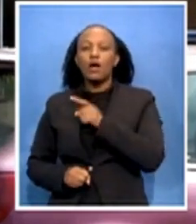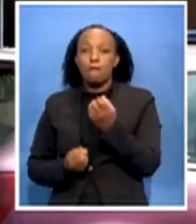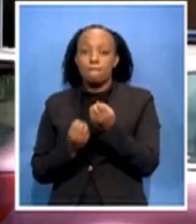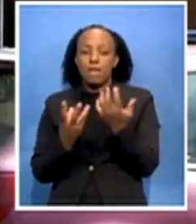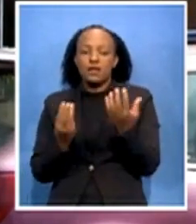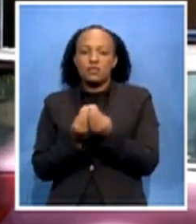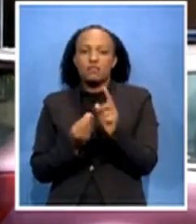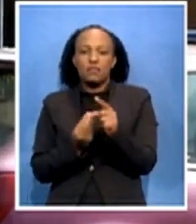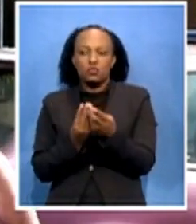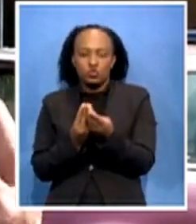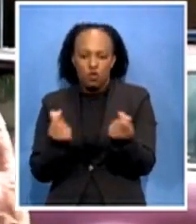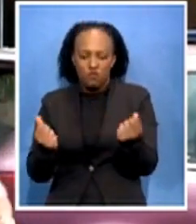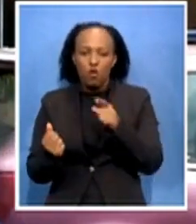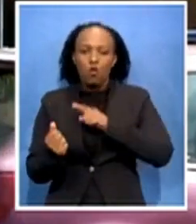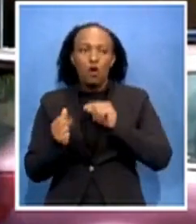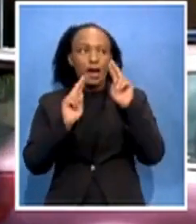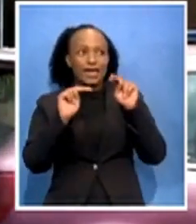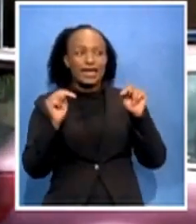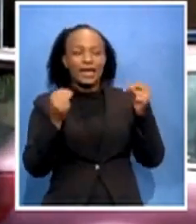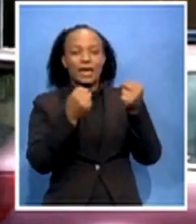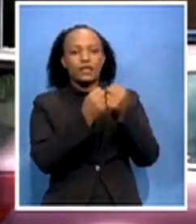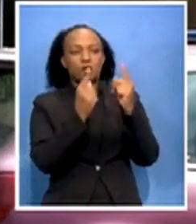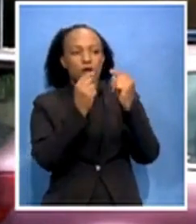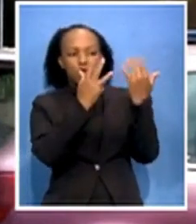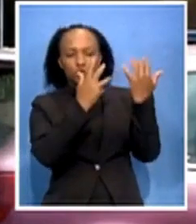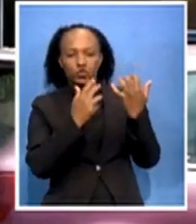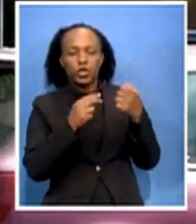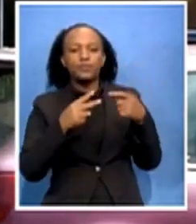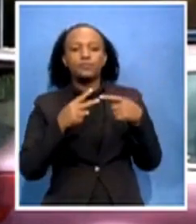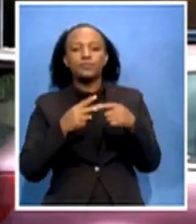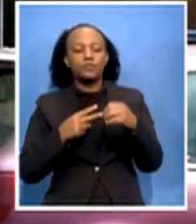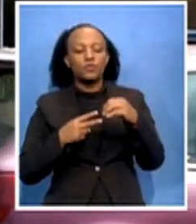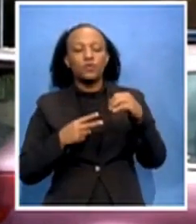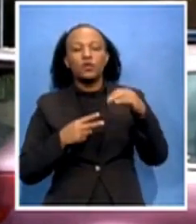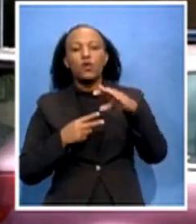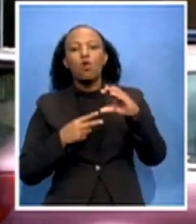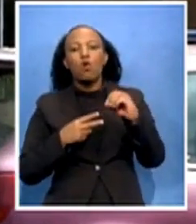and the Deputy President have all made a suggestion, then